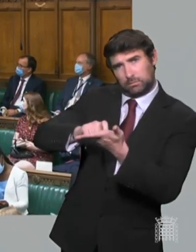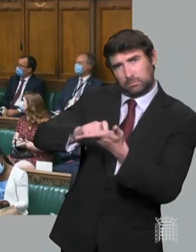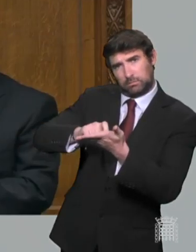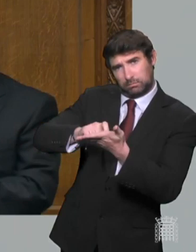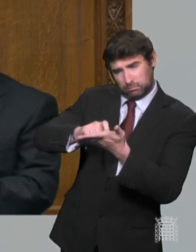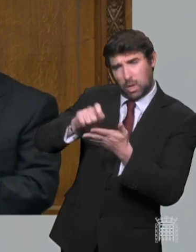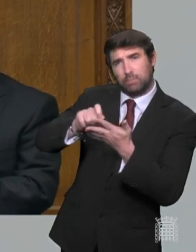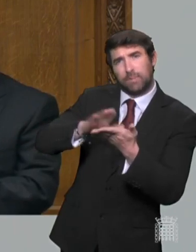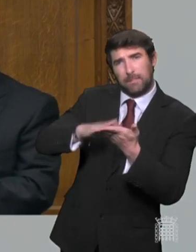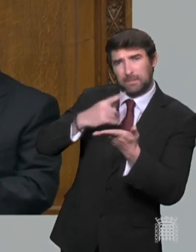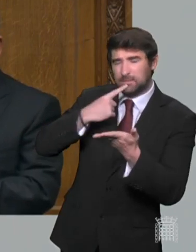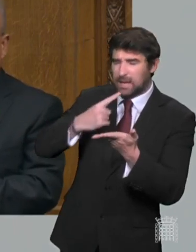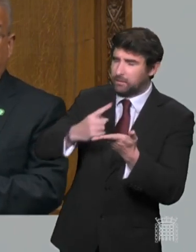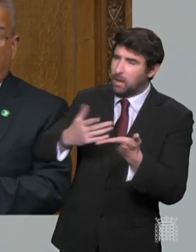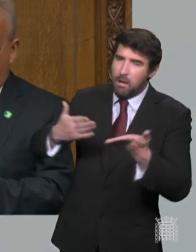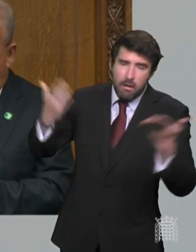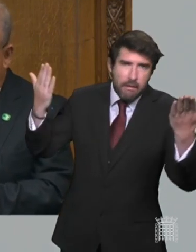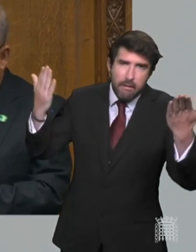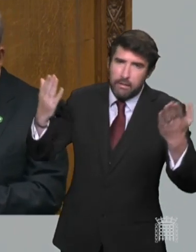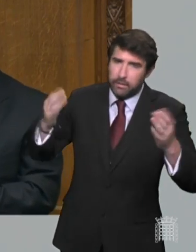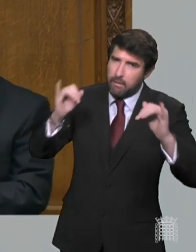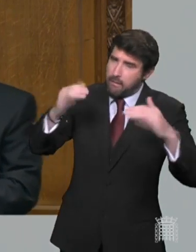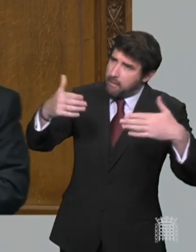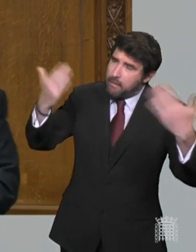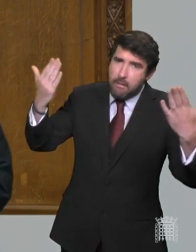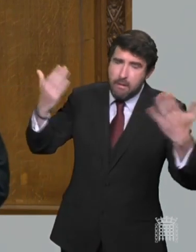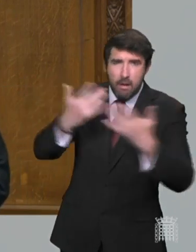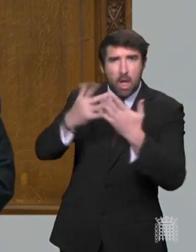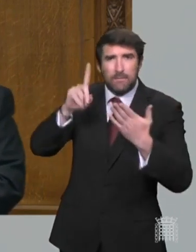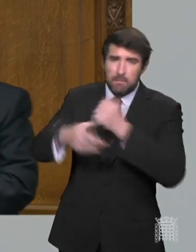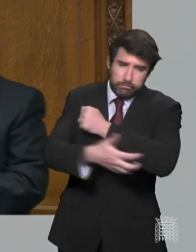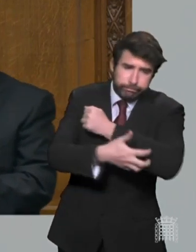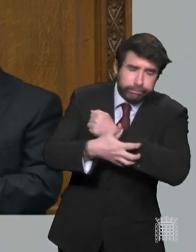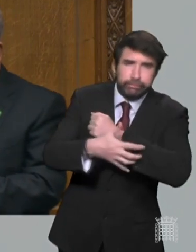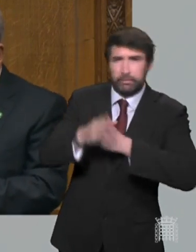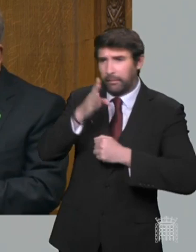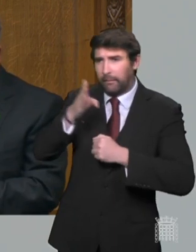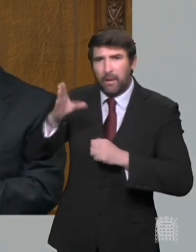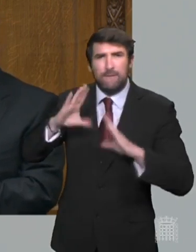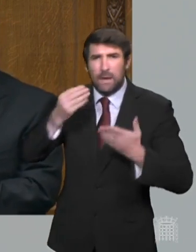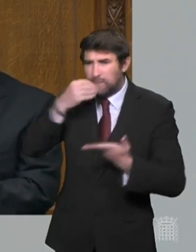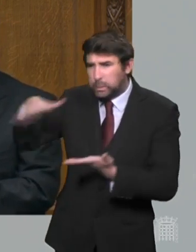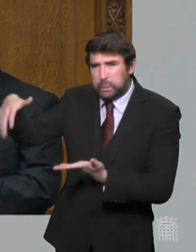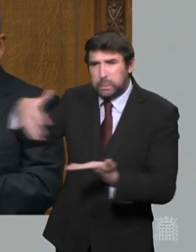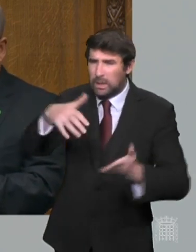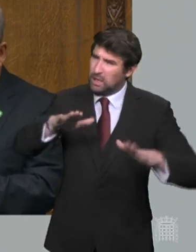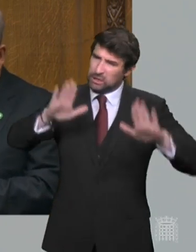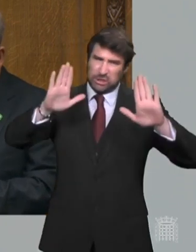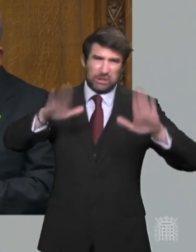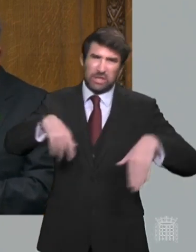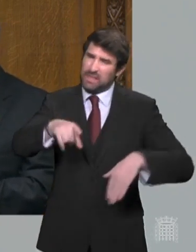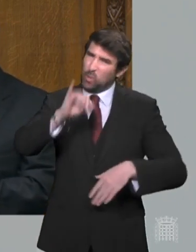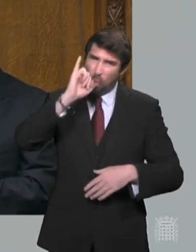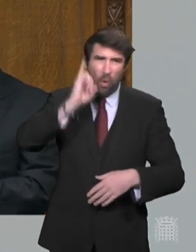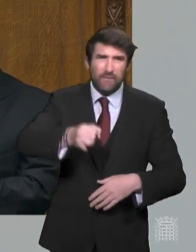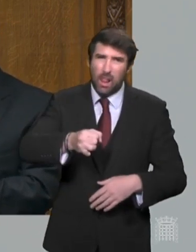that hundreds of thousands of people are forced to rely on food banks to survive. But research released by the Trussell Trust today showed that